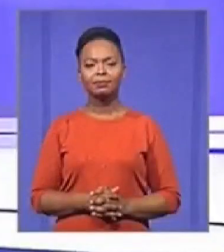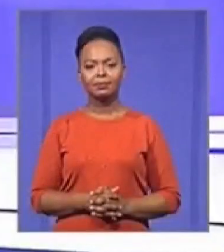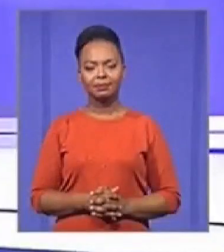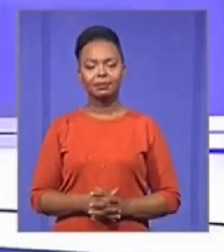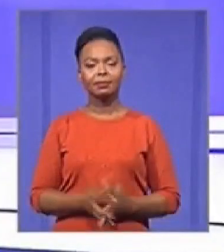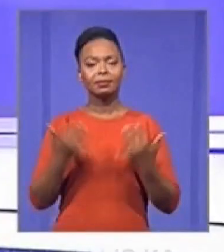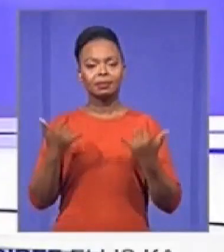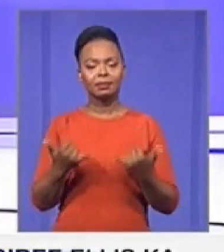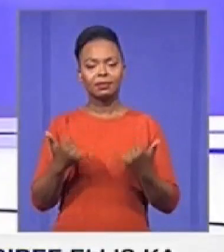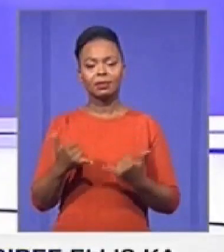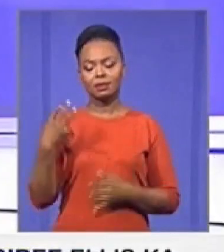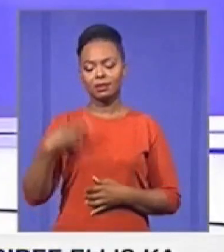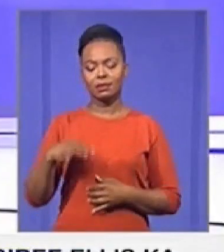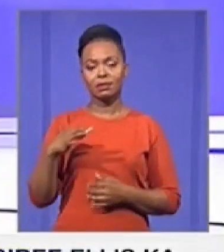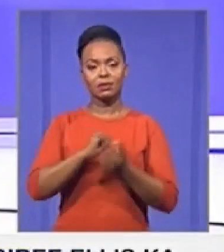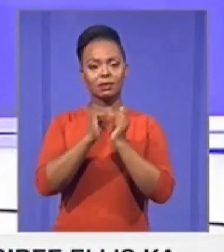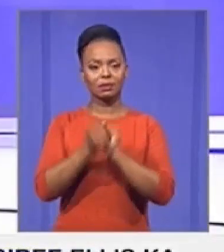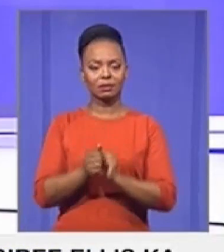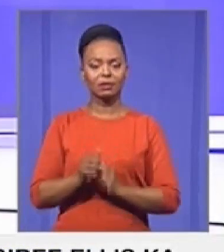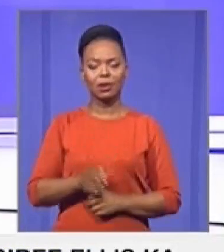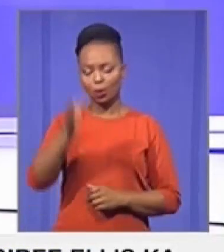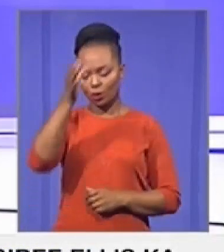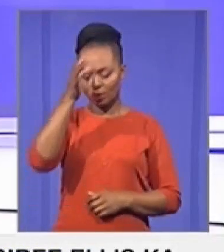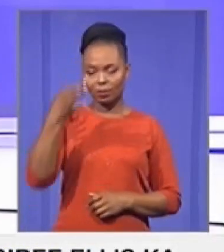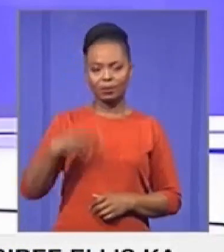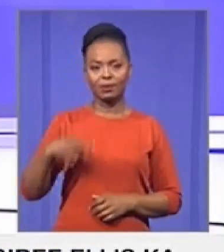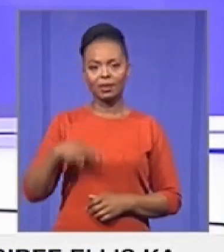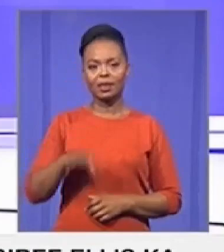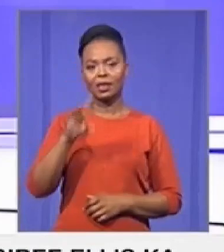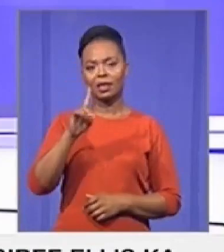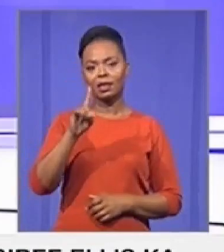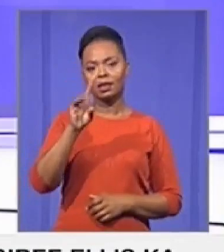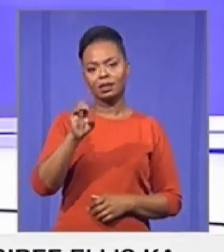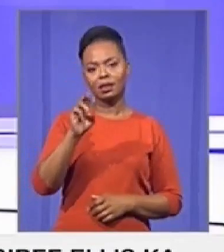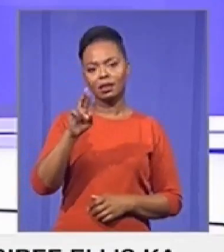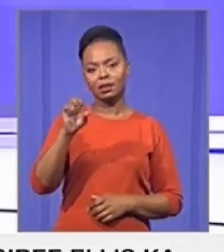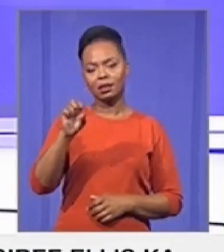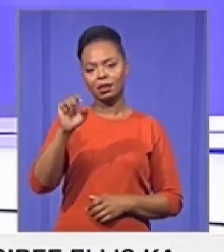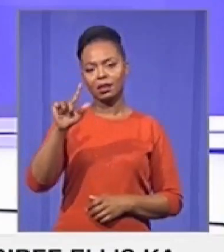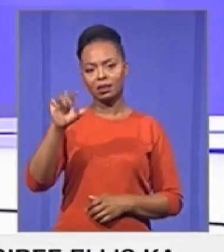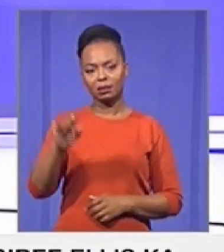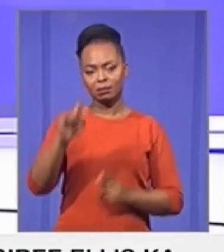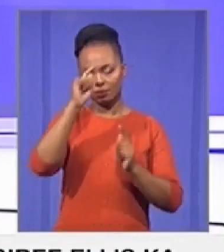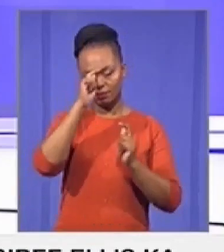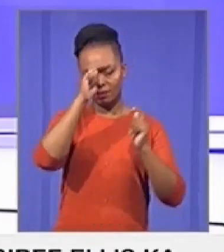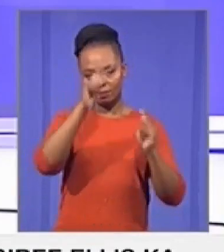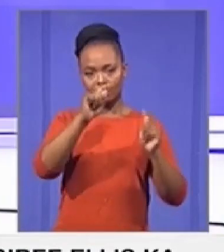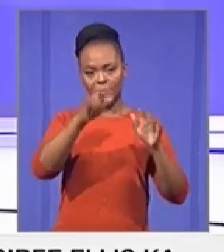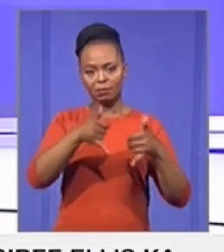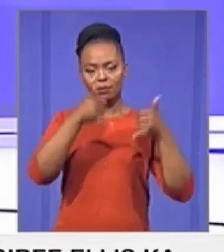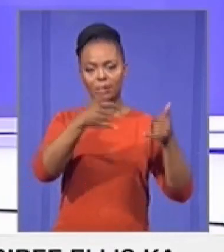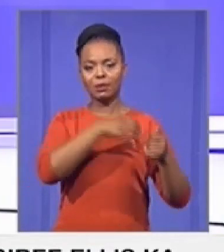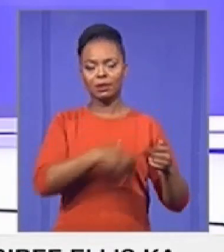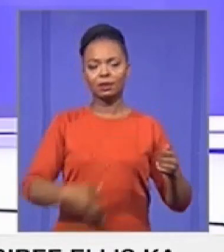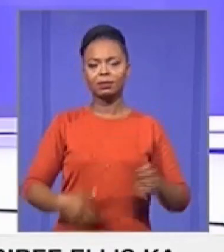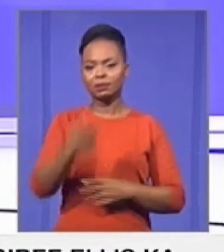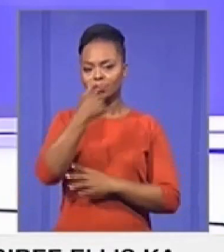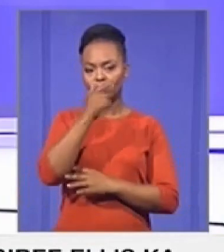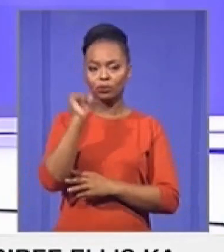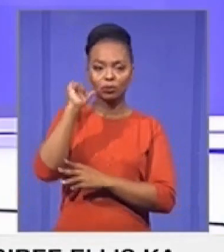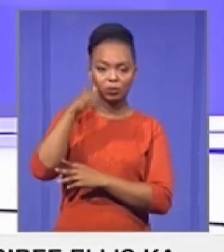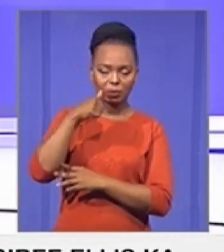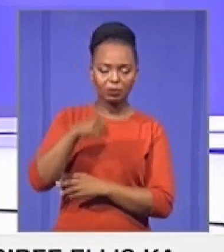Jole re kena ditebeng tsa dipapadi mohi mokwetliso banyana Desiree Ellis o tla tlotlwa ka kgao ya ora of Ikamanga ke mopresidente Cyril Ramaphosa